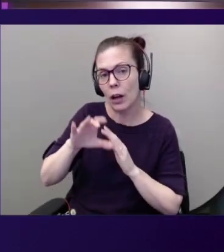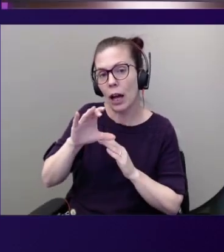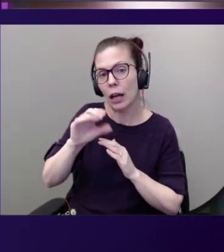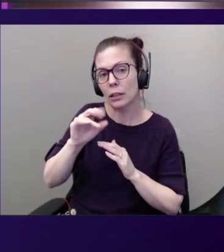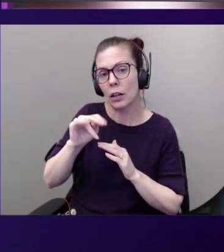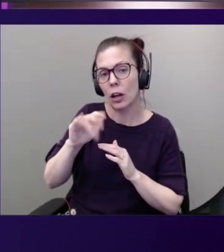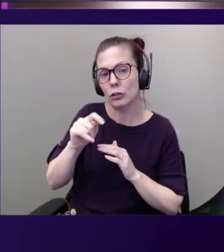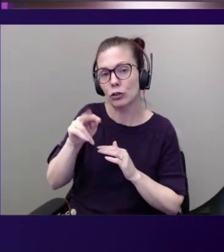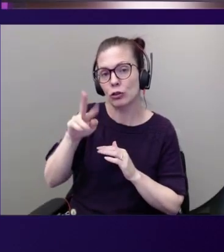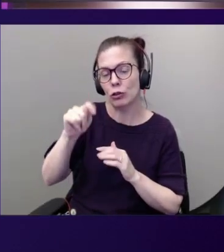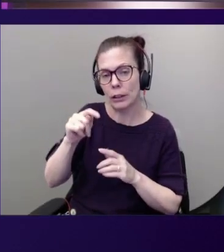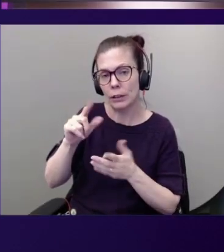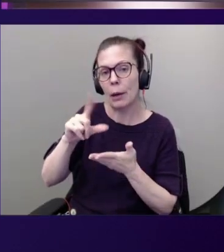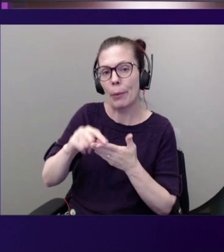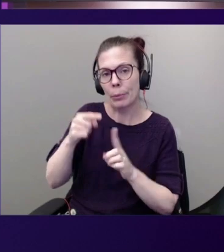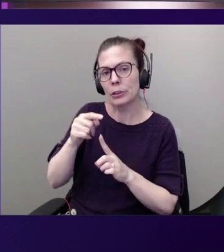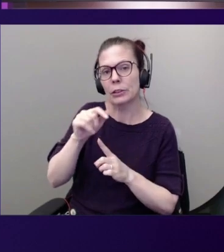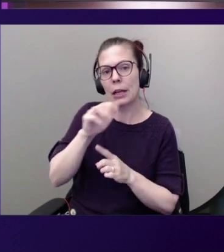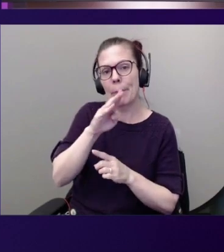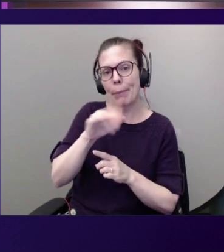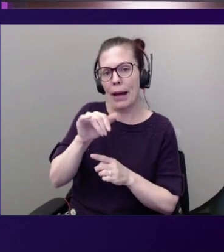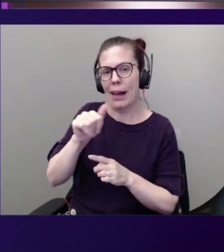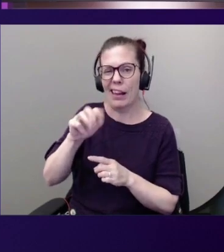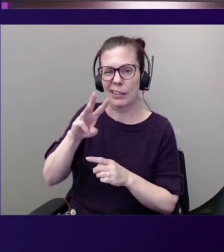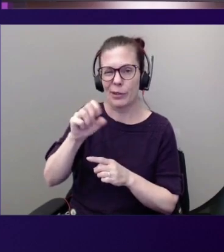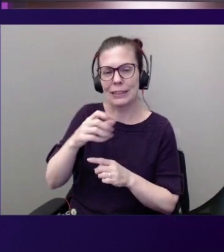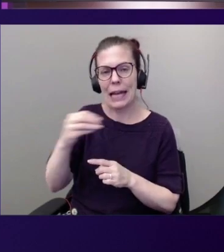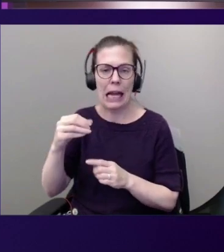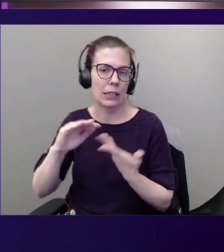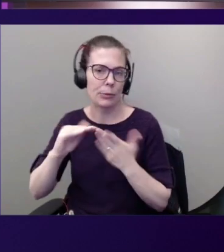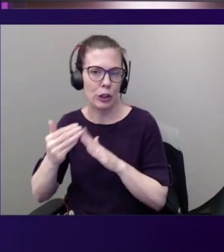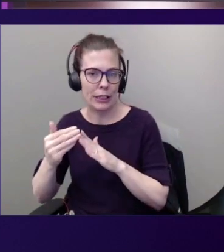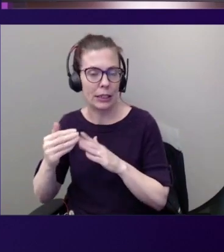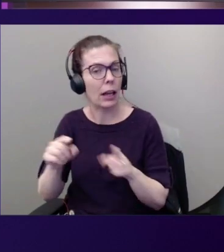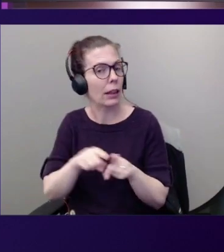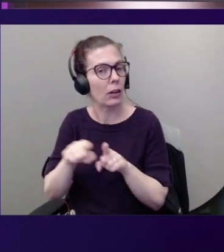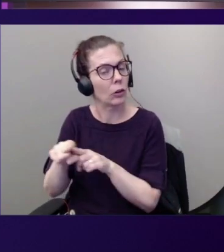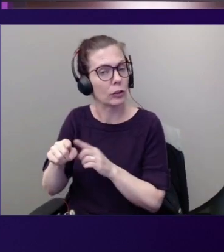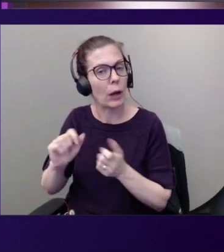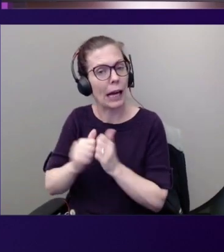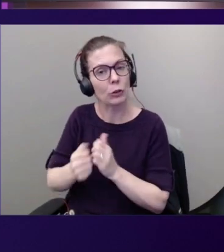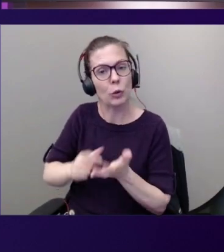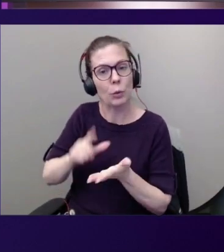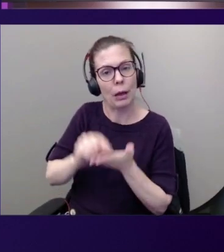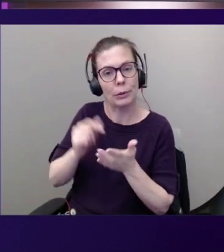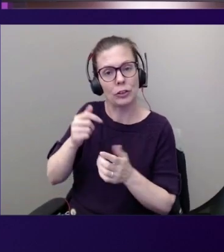AWS and by the community, and how you can publish your own constructs using our toolchain.